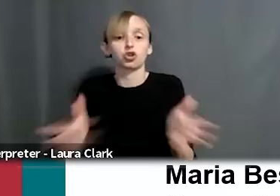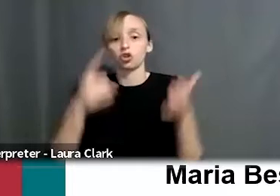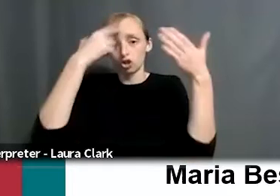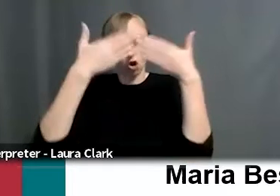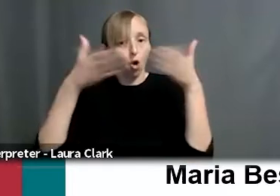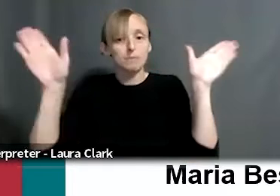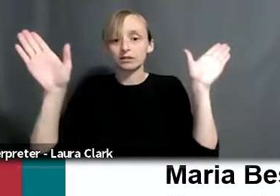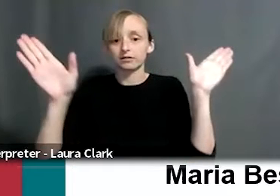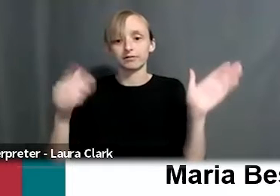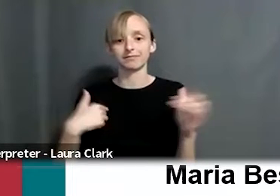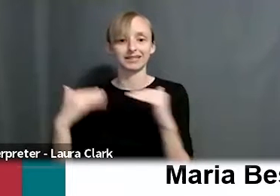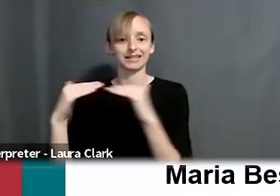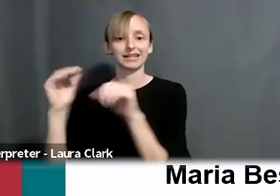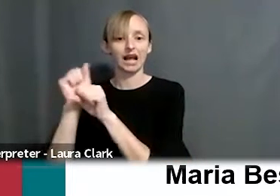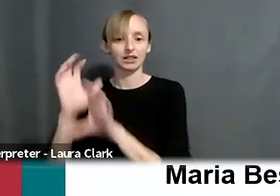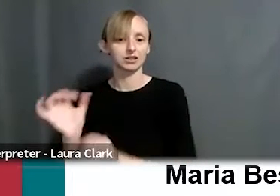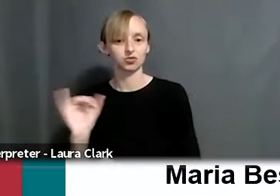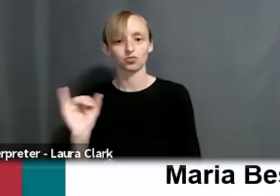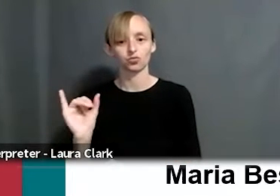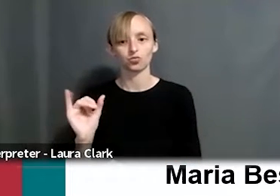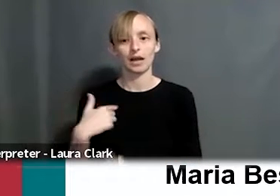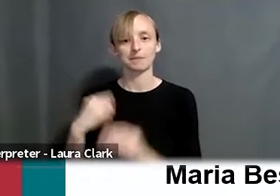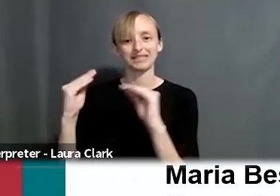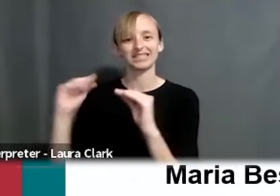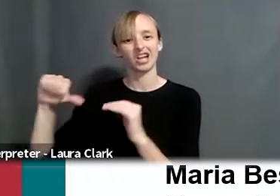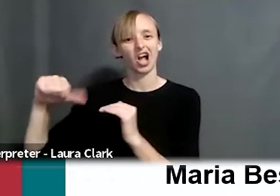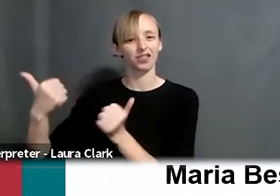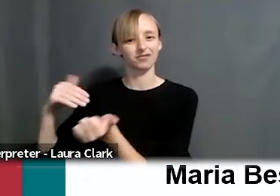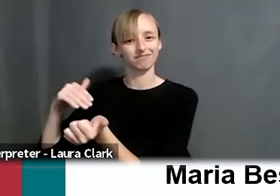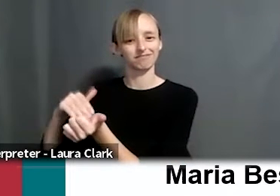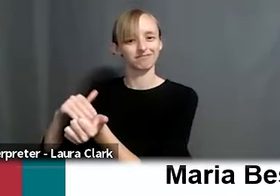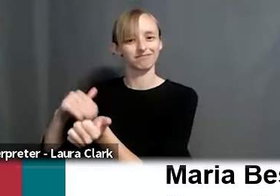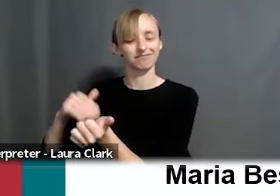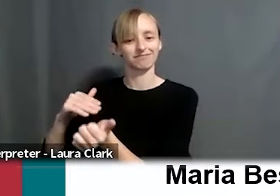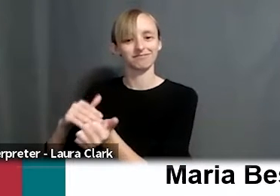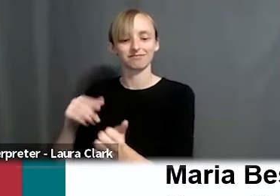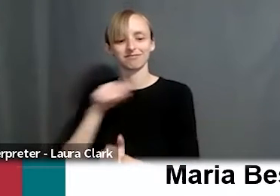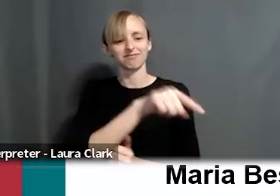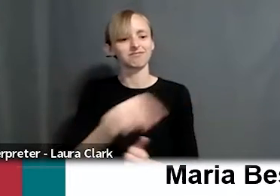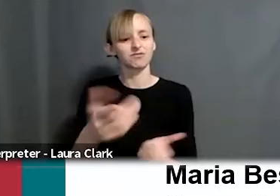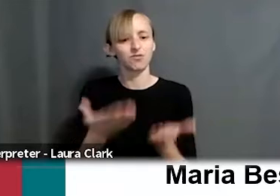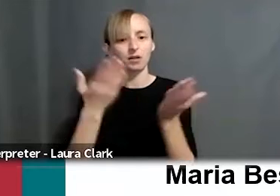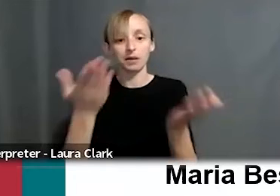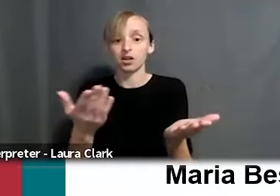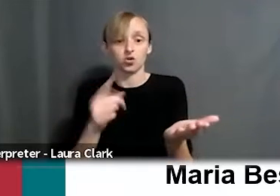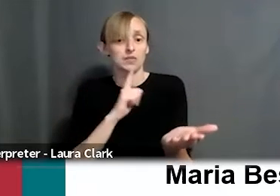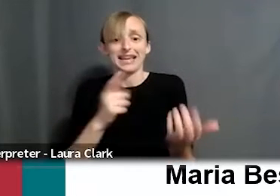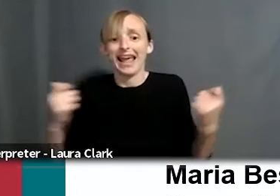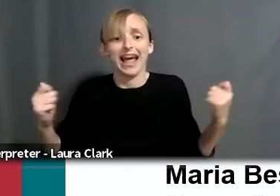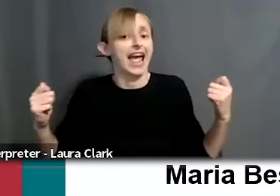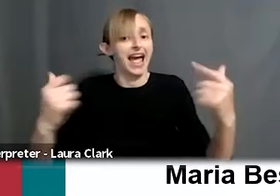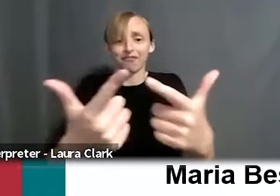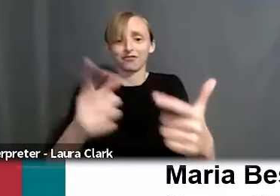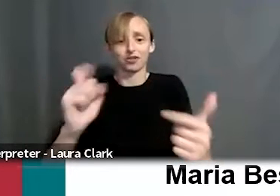my colleagues, or as I'm teaching another provider about who would you recommend, you should recommend it to everybody,